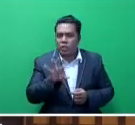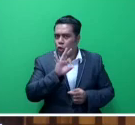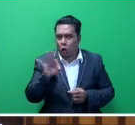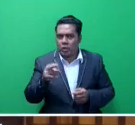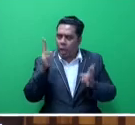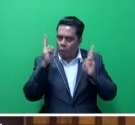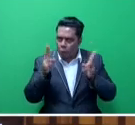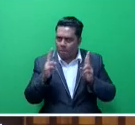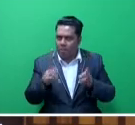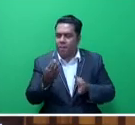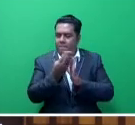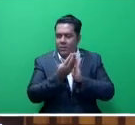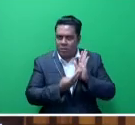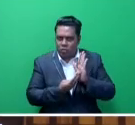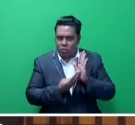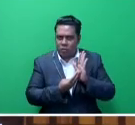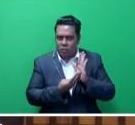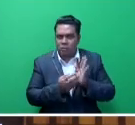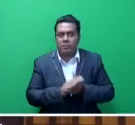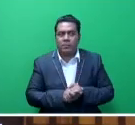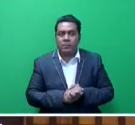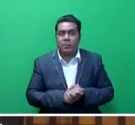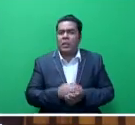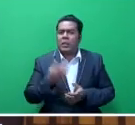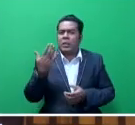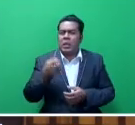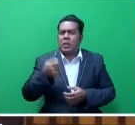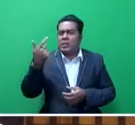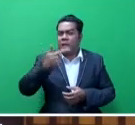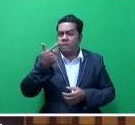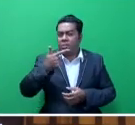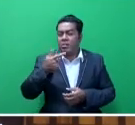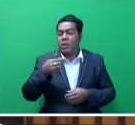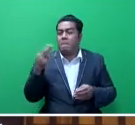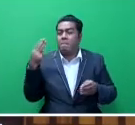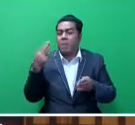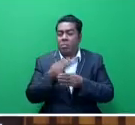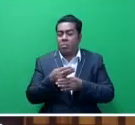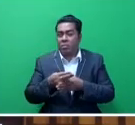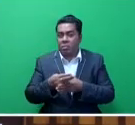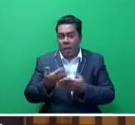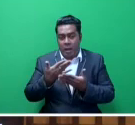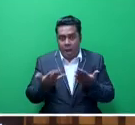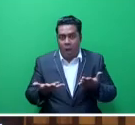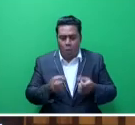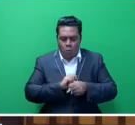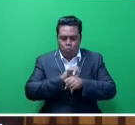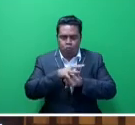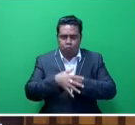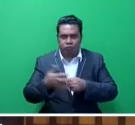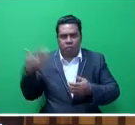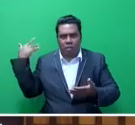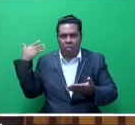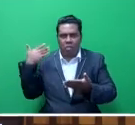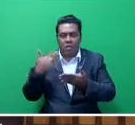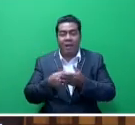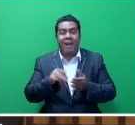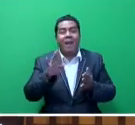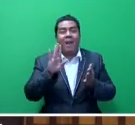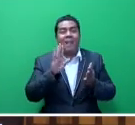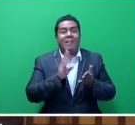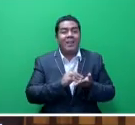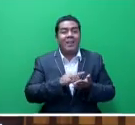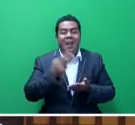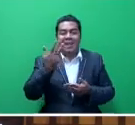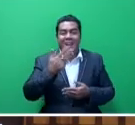ordinary budget. Nearly 17 months on from our first case of the virus on 19 March